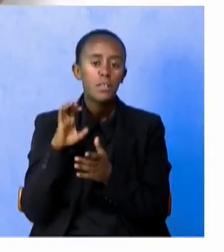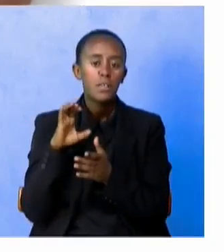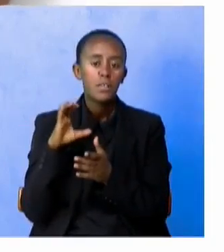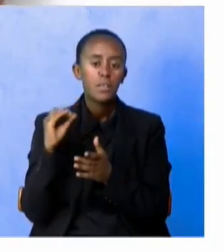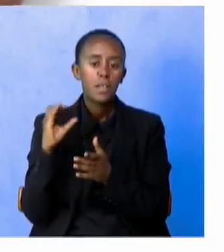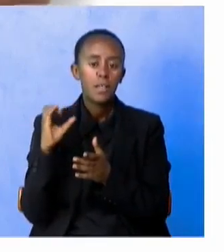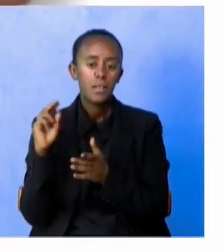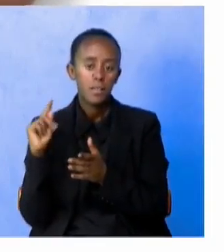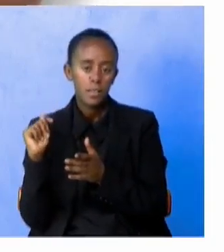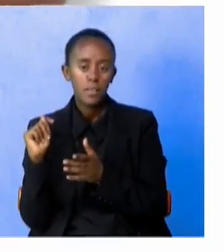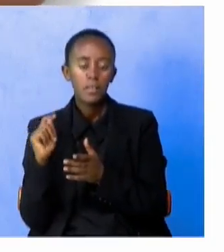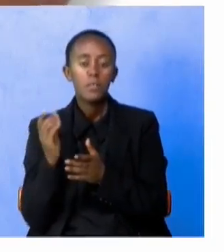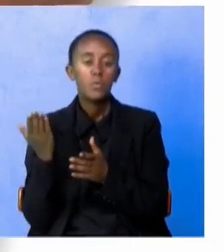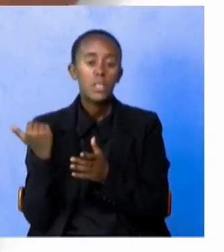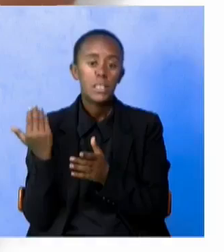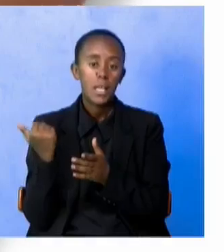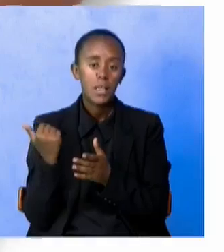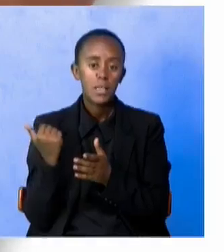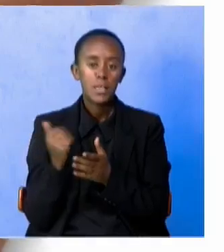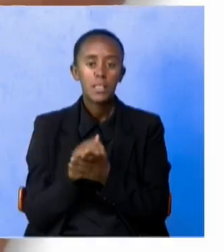past.